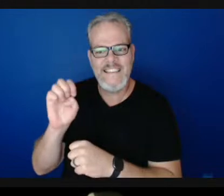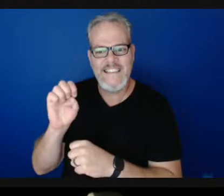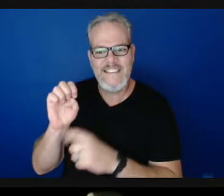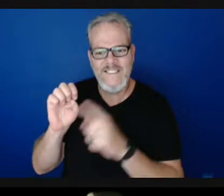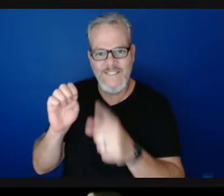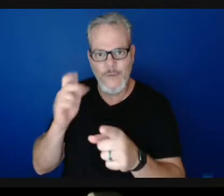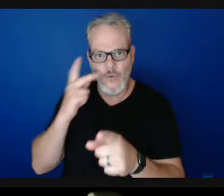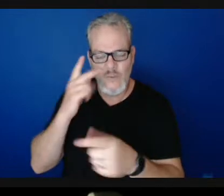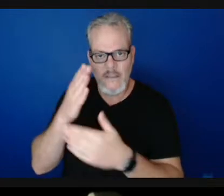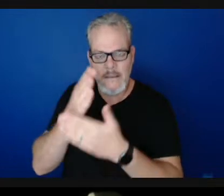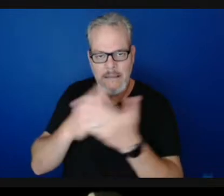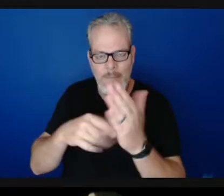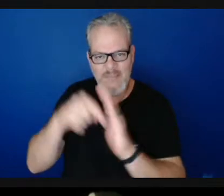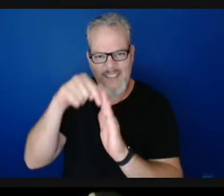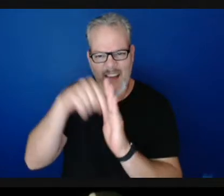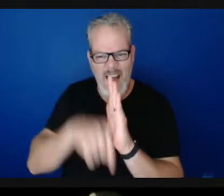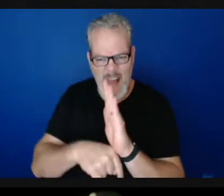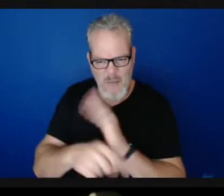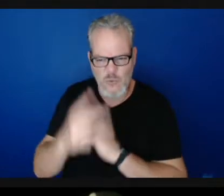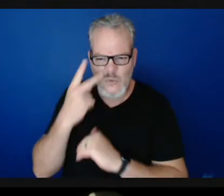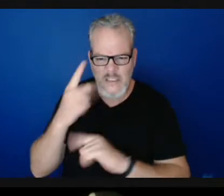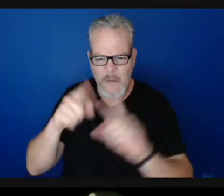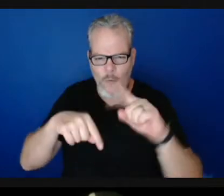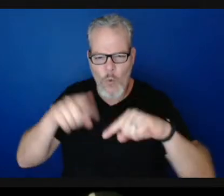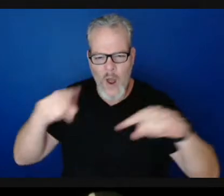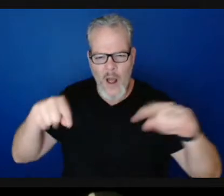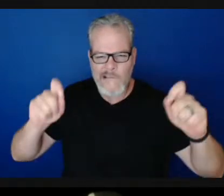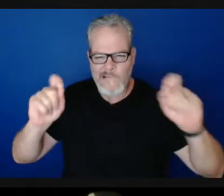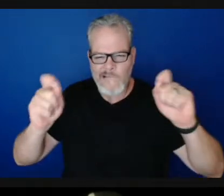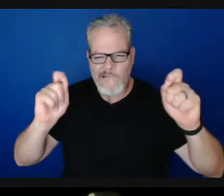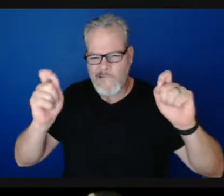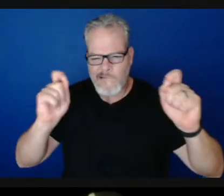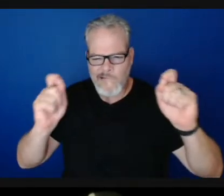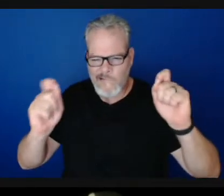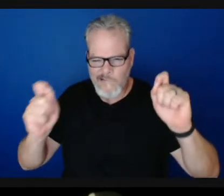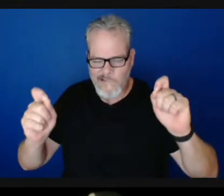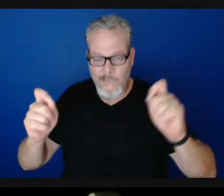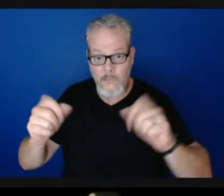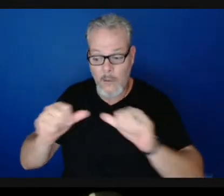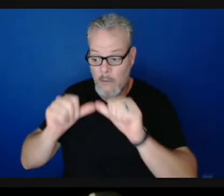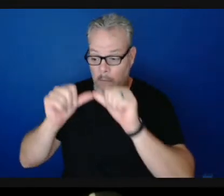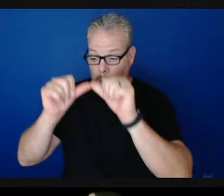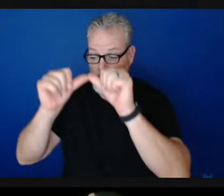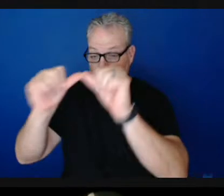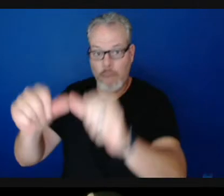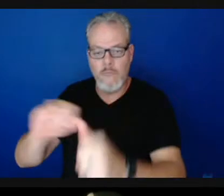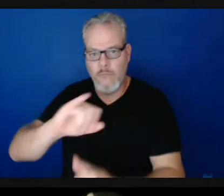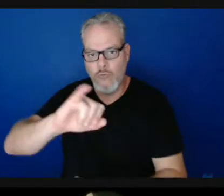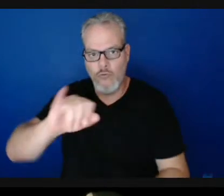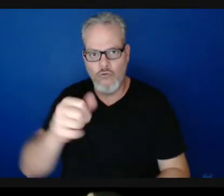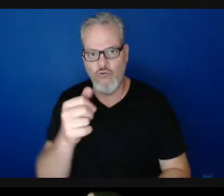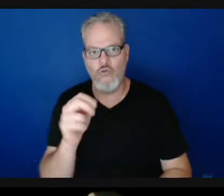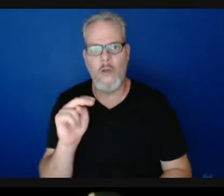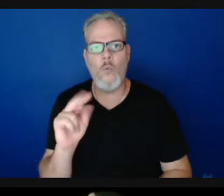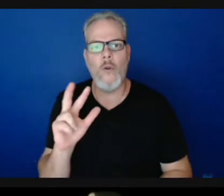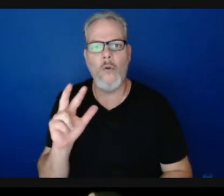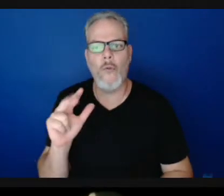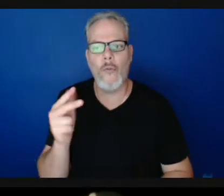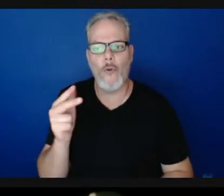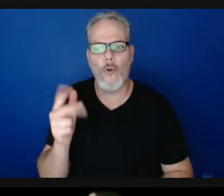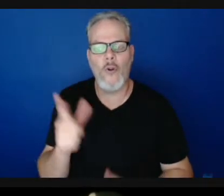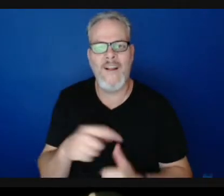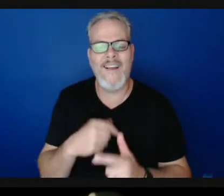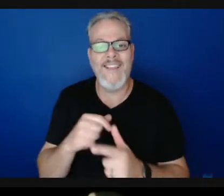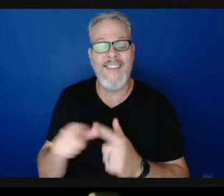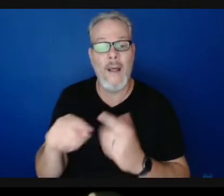some little variations here as well. You see this, since eruption was over on a third, this settling and perhaps degassing